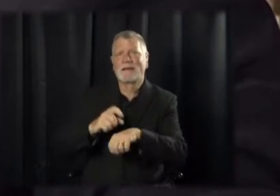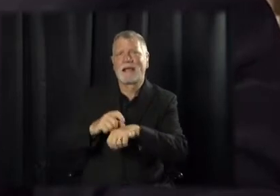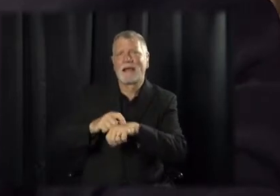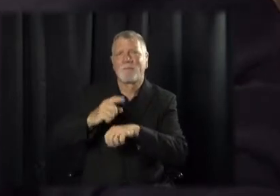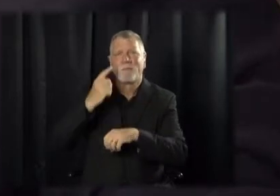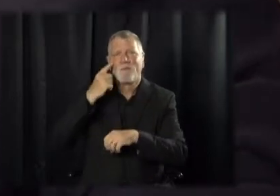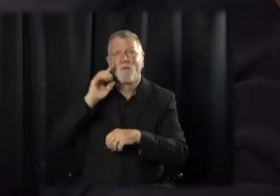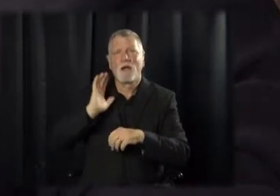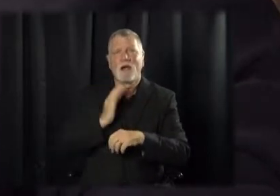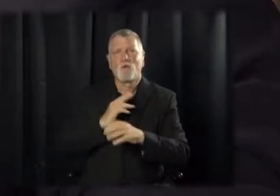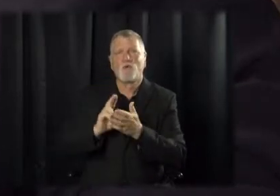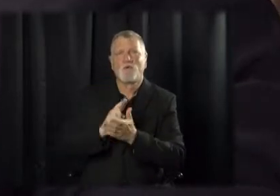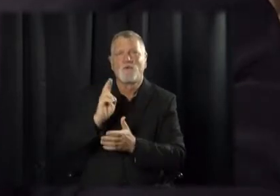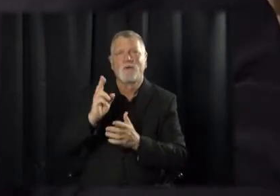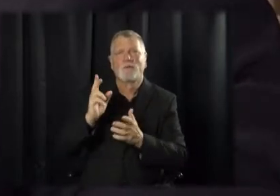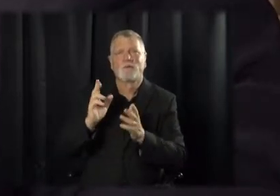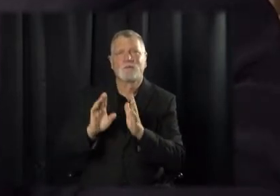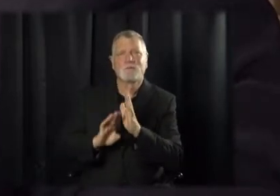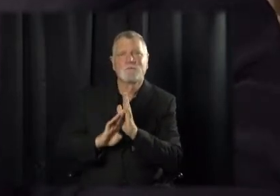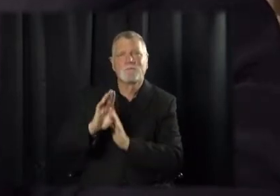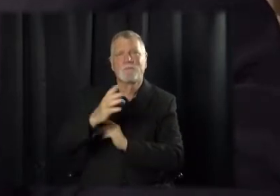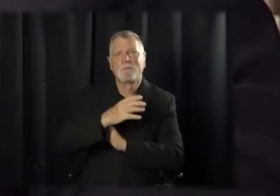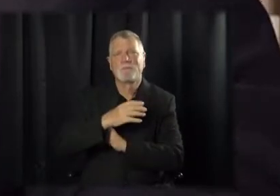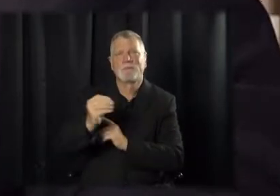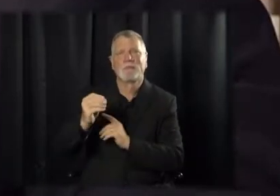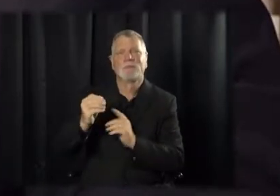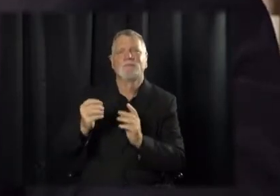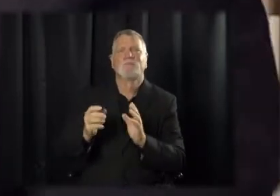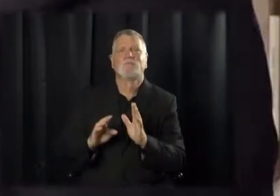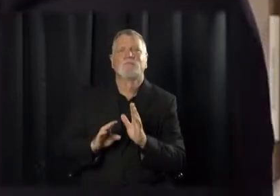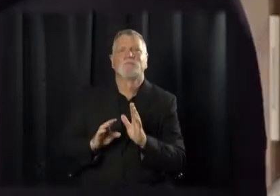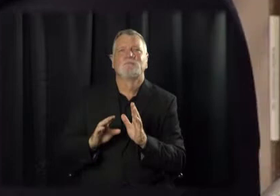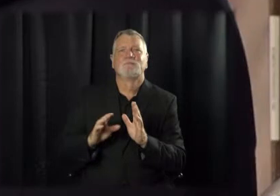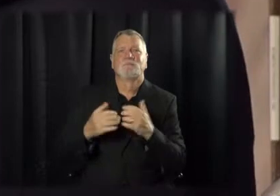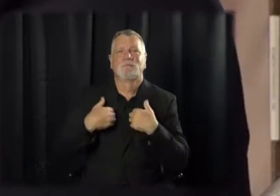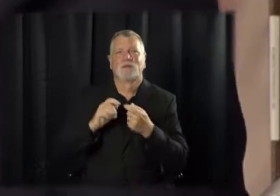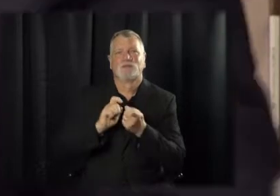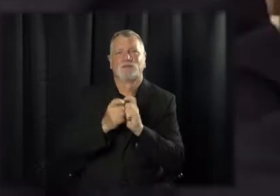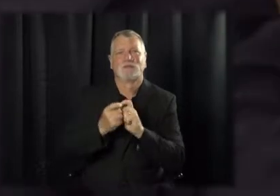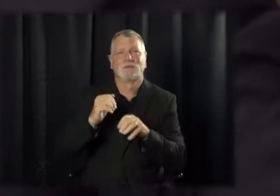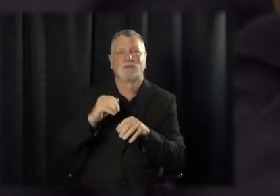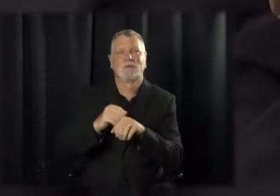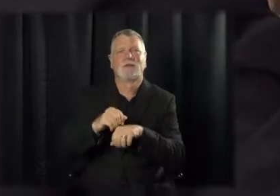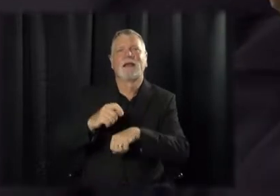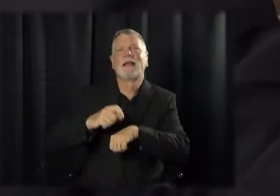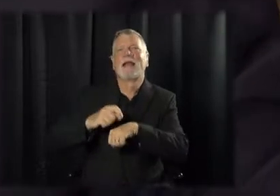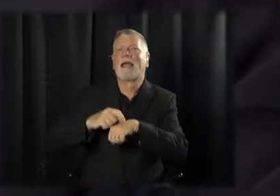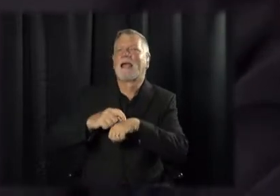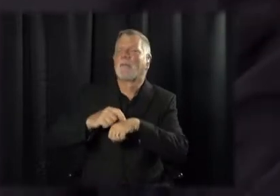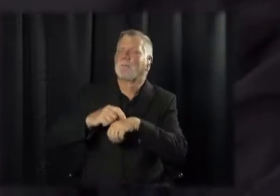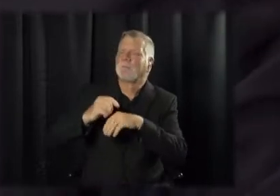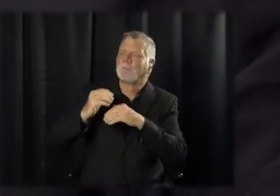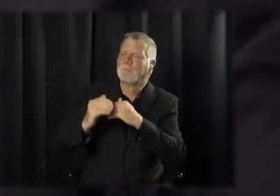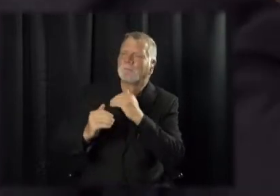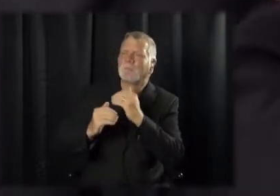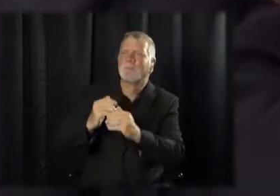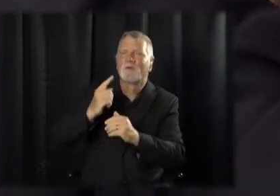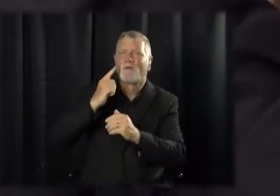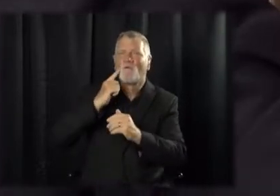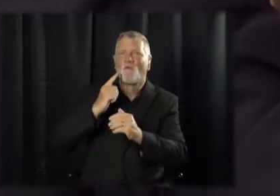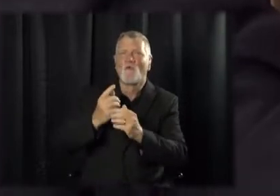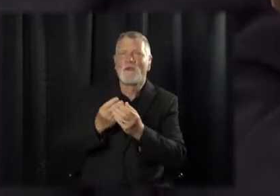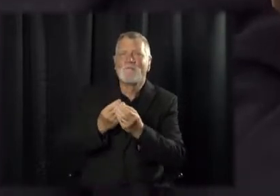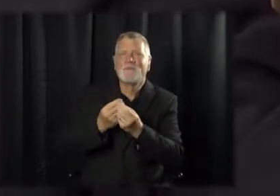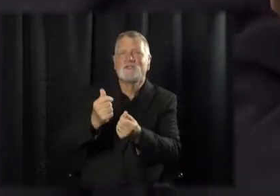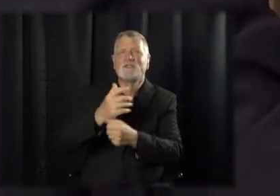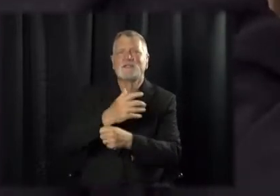allows our university to evolve and execute the necessary changes in a timeline that allows for